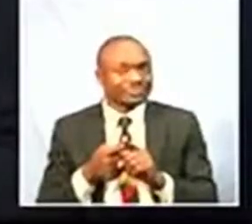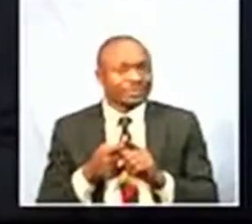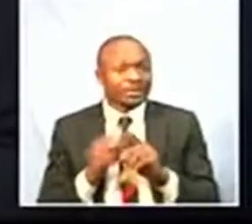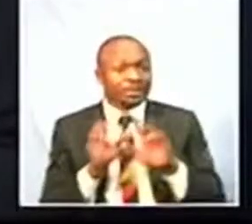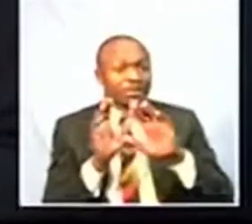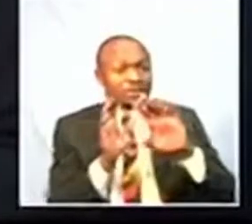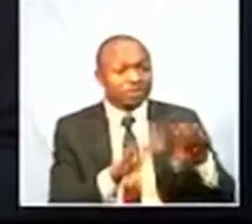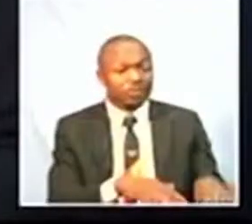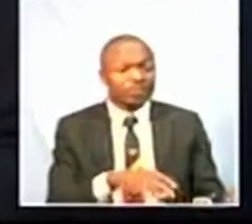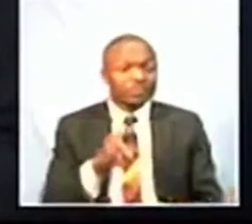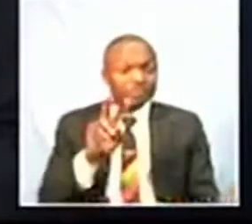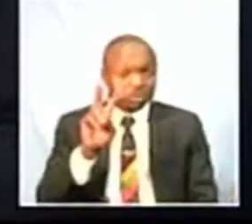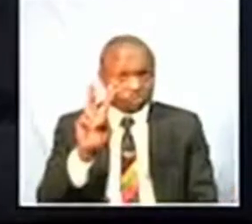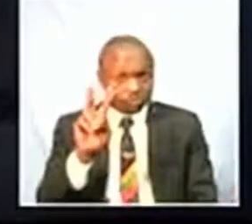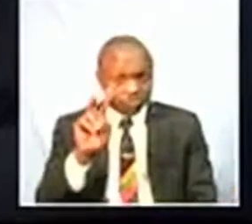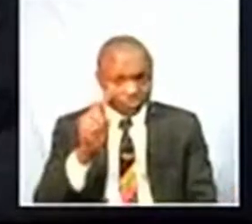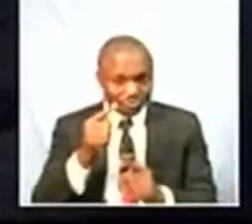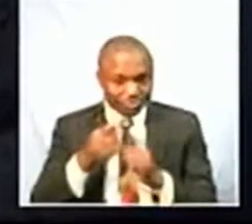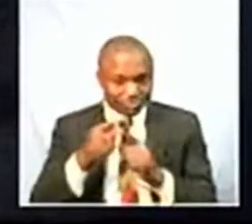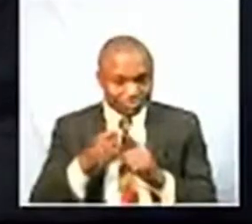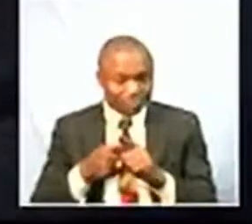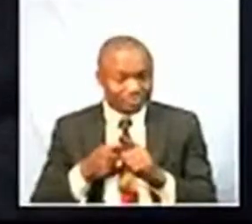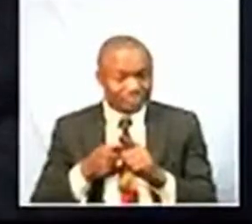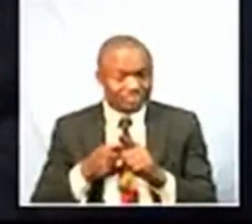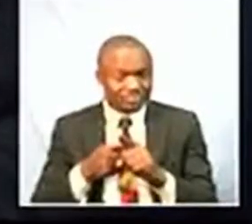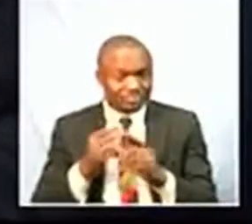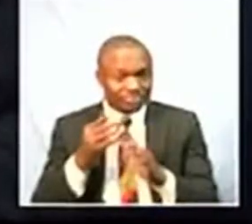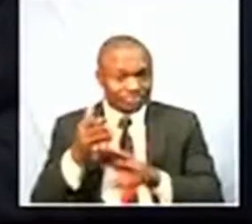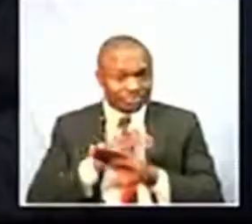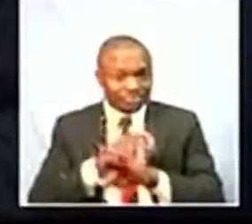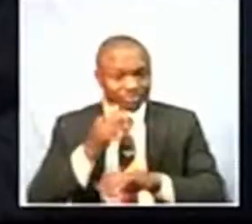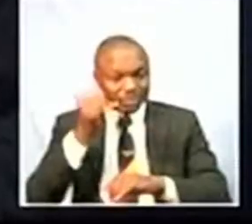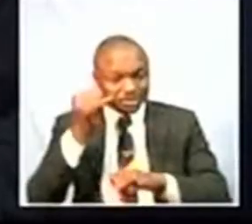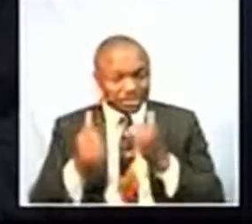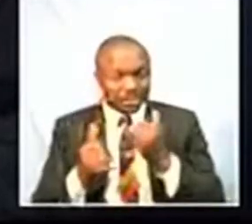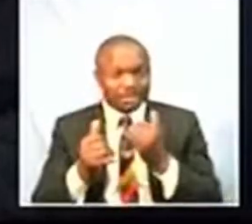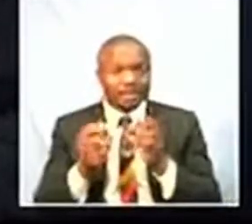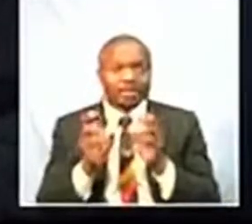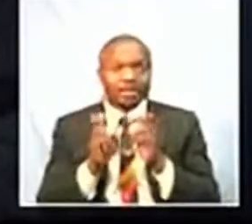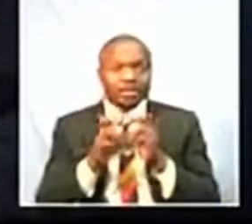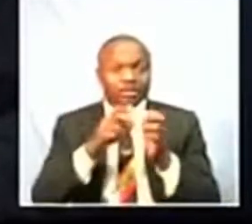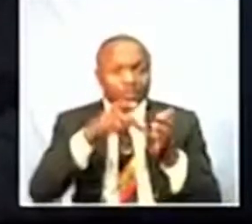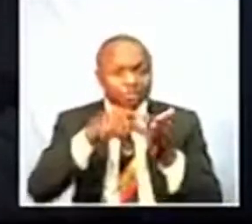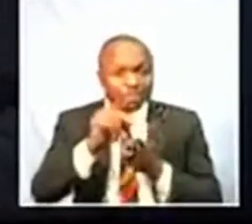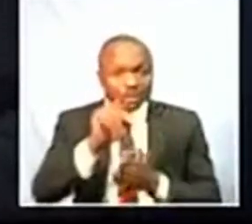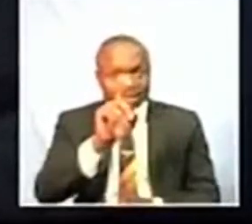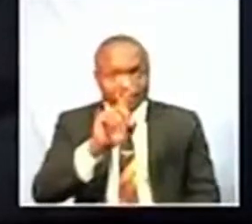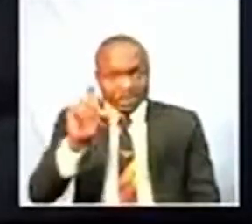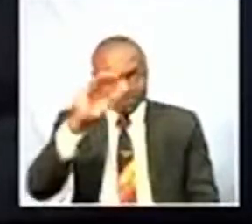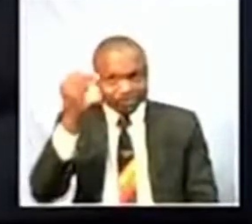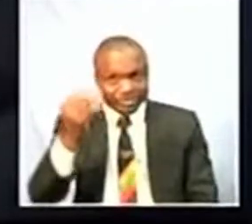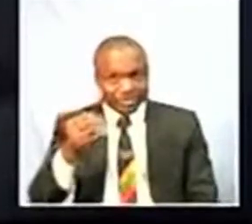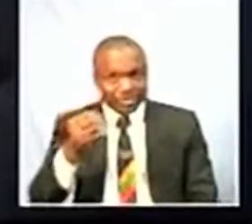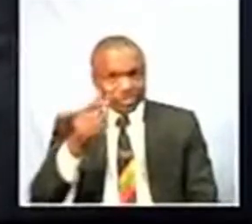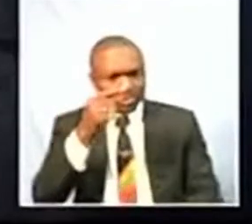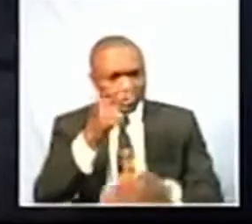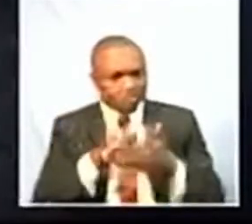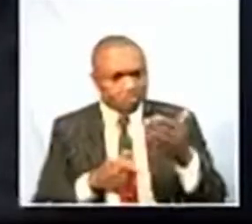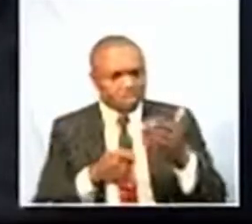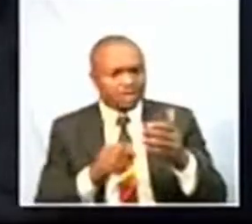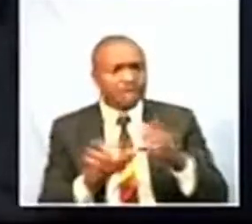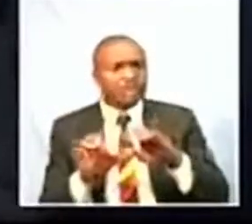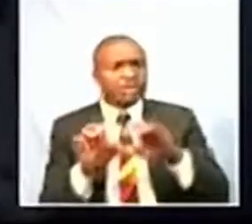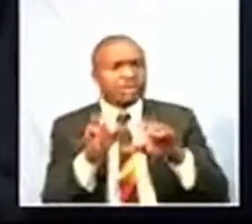leaving 2 months before the end of the contract. He was paid 100%. Now, what would the contractor do